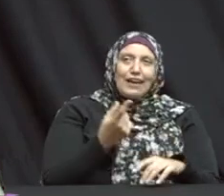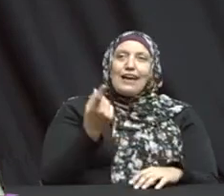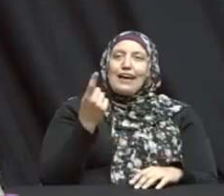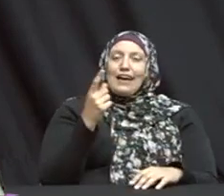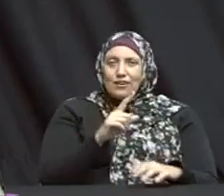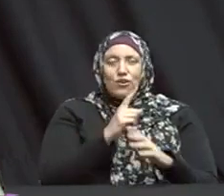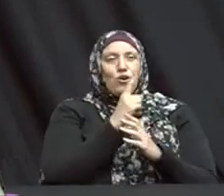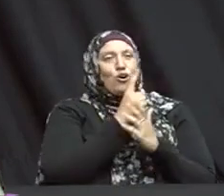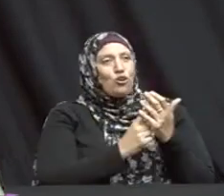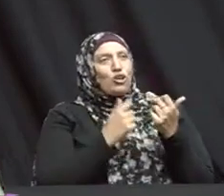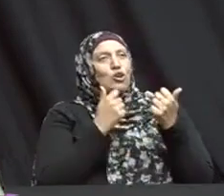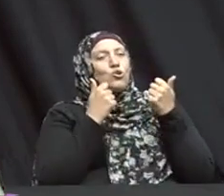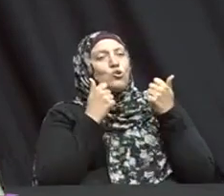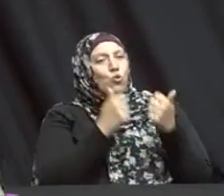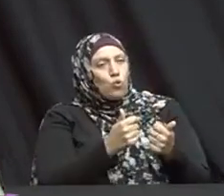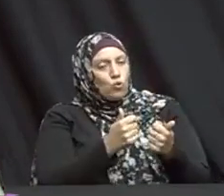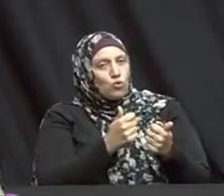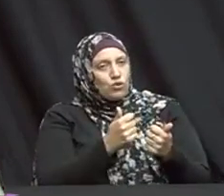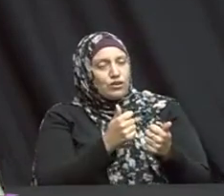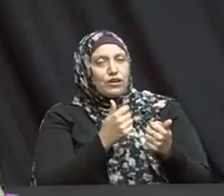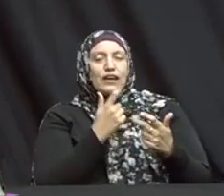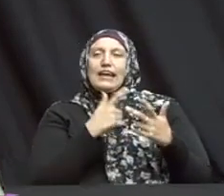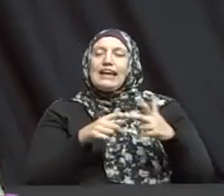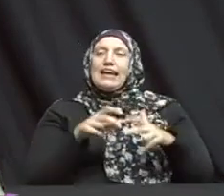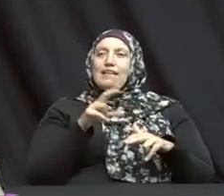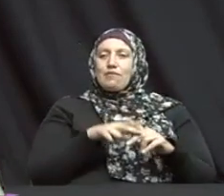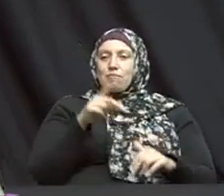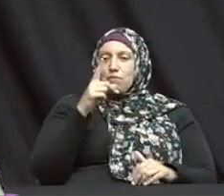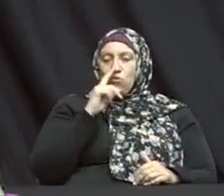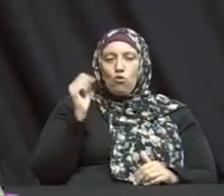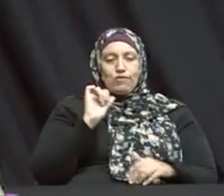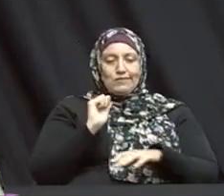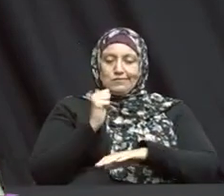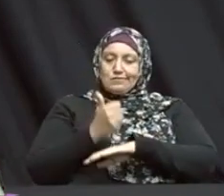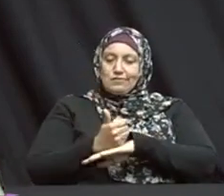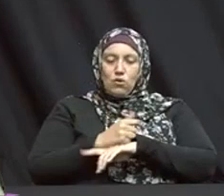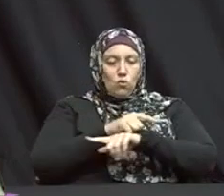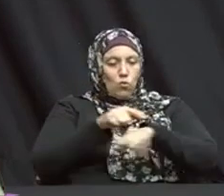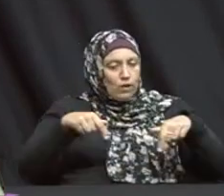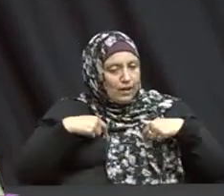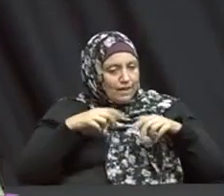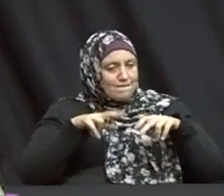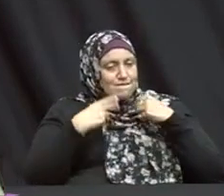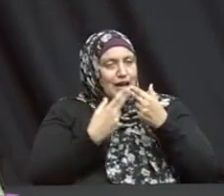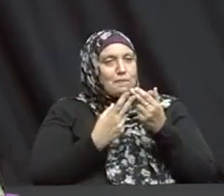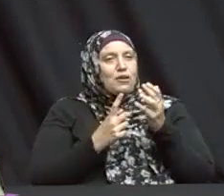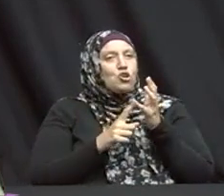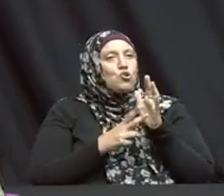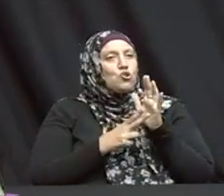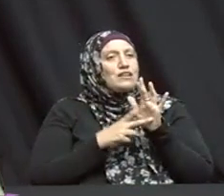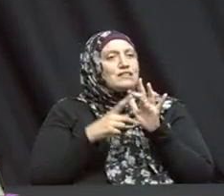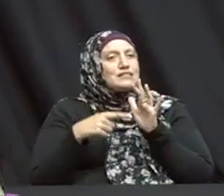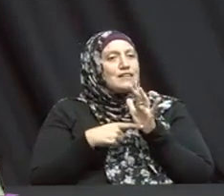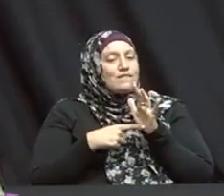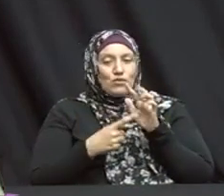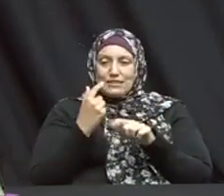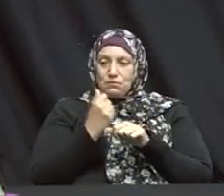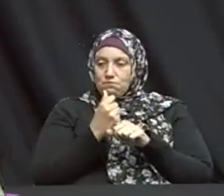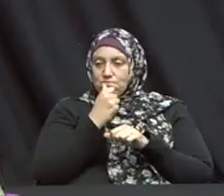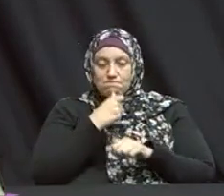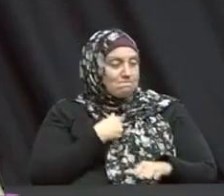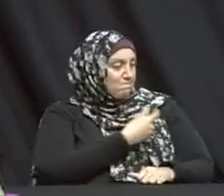people have in effect established the family unit, and for example in a husband and wife scenario, they